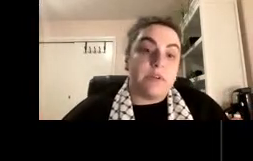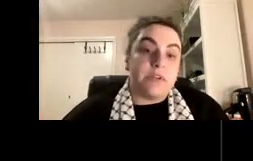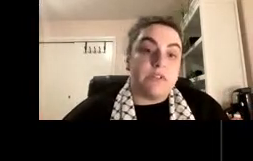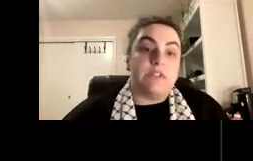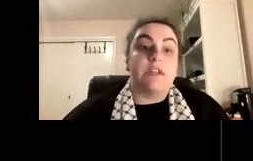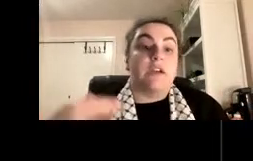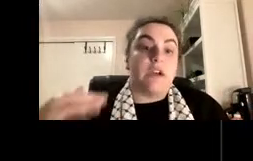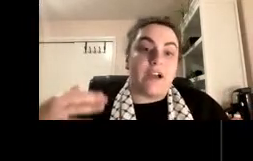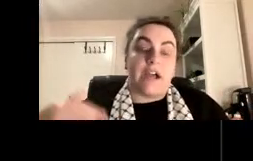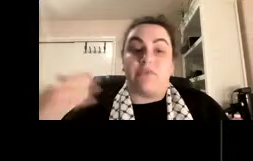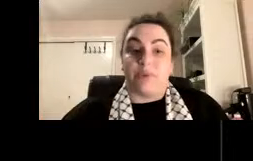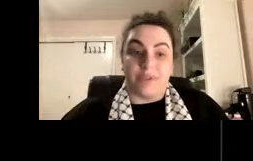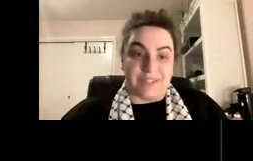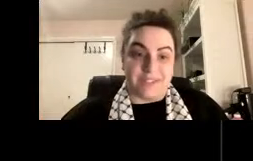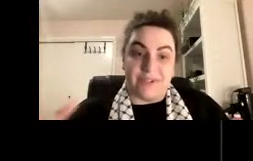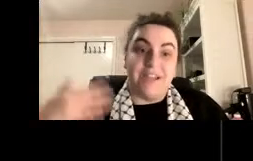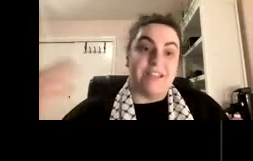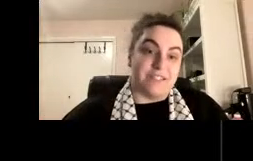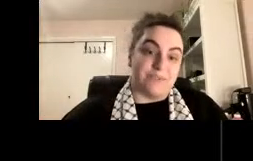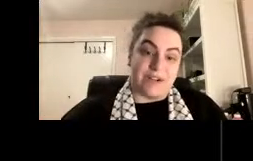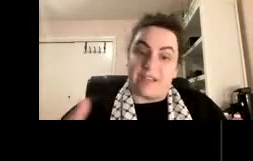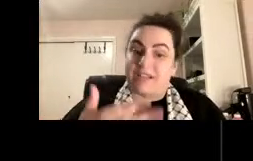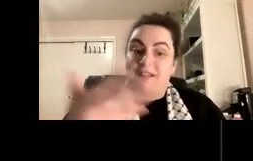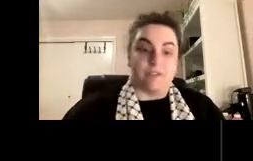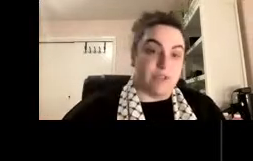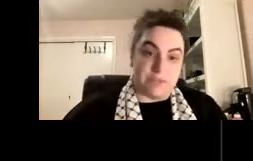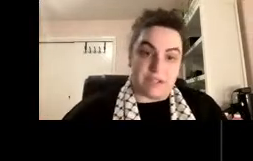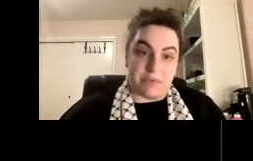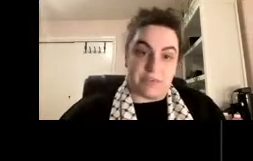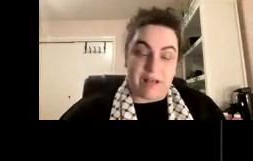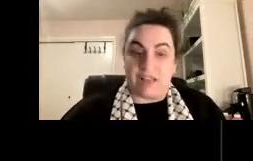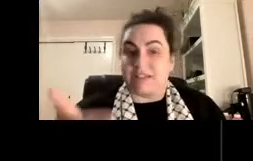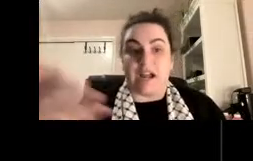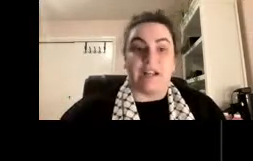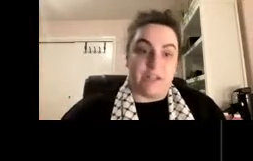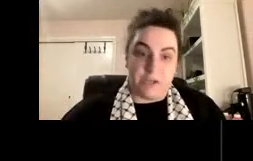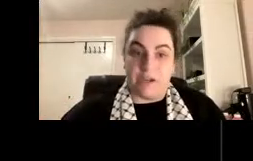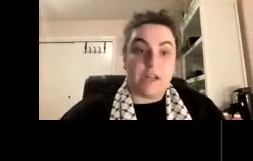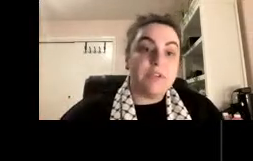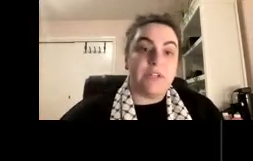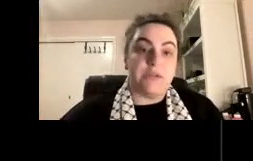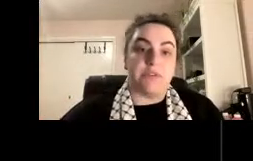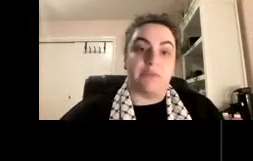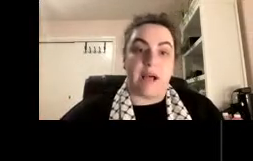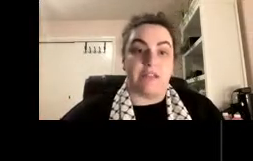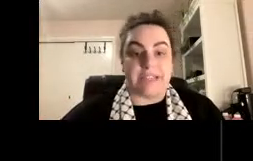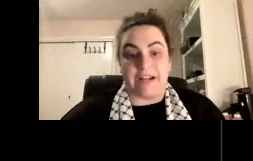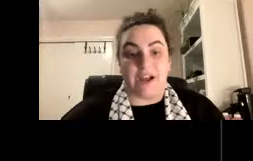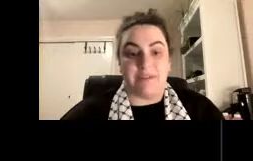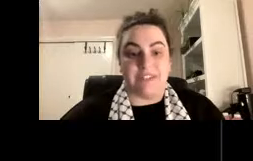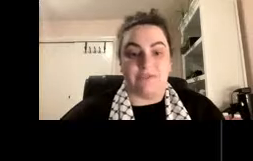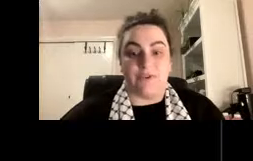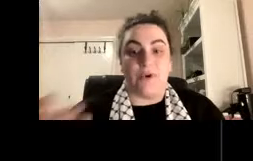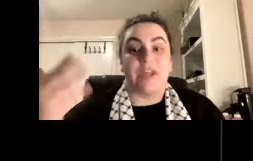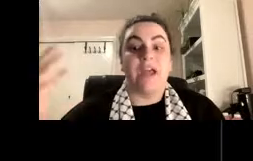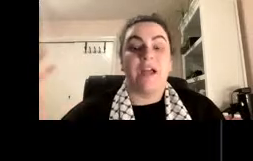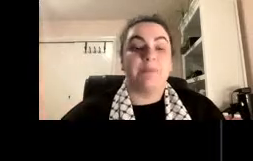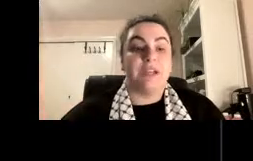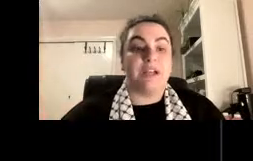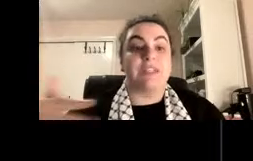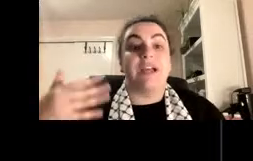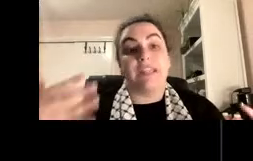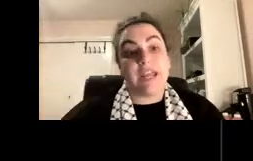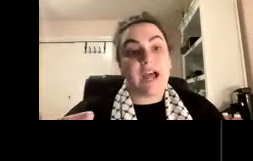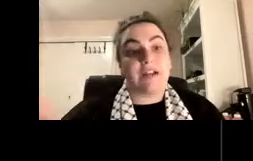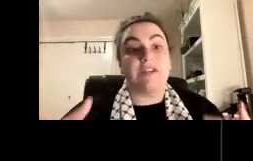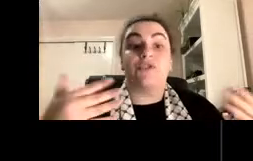labor unions got kind of pulled into it. And this is where like groups like Labor for Palestine and UAW Labor for Palestine come into the fold